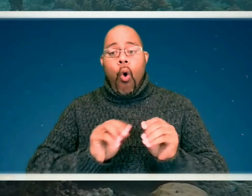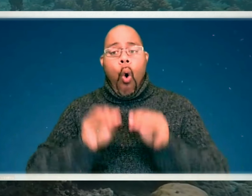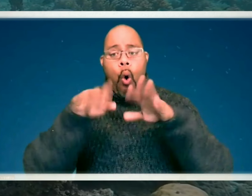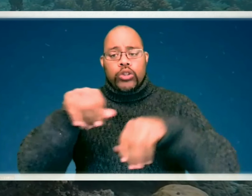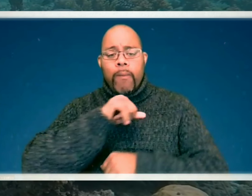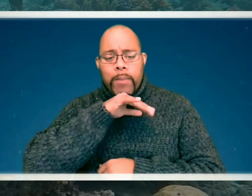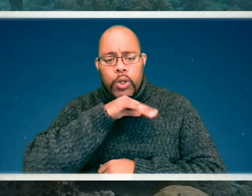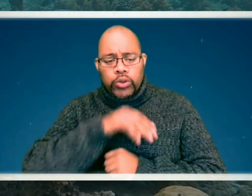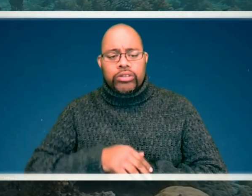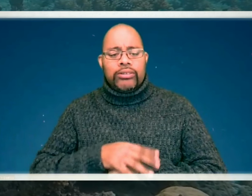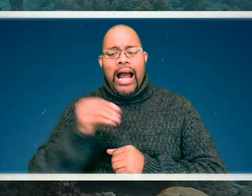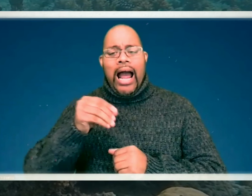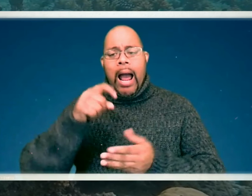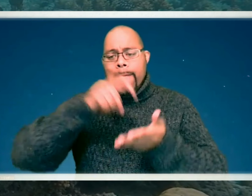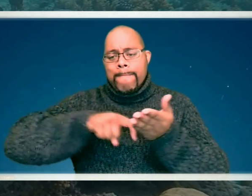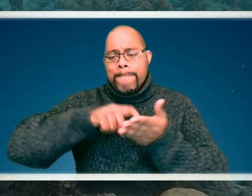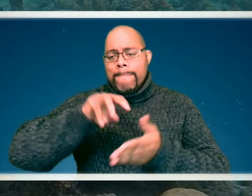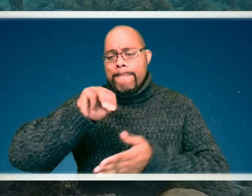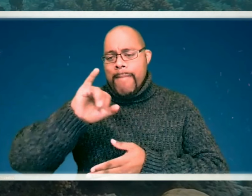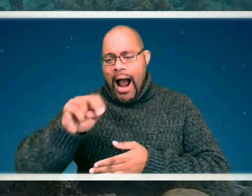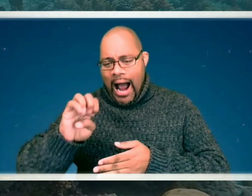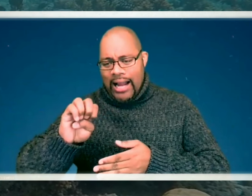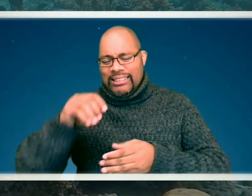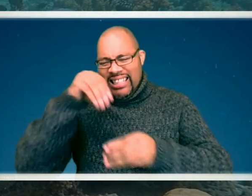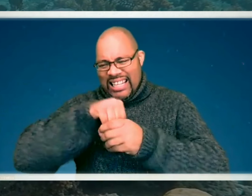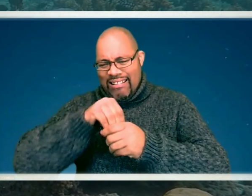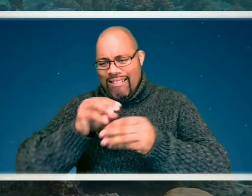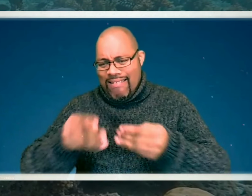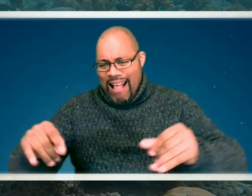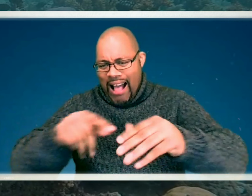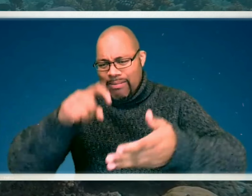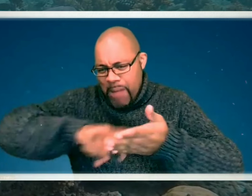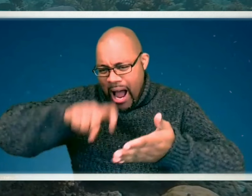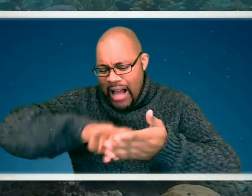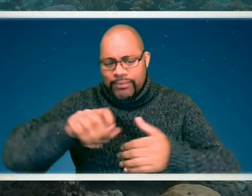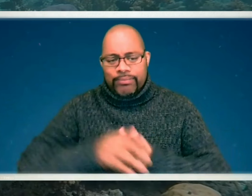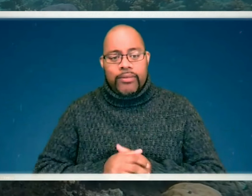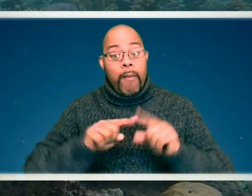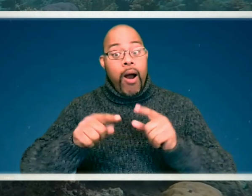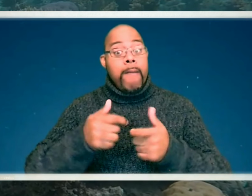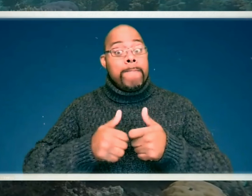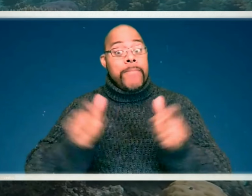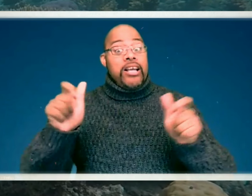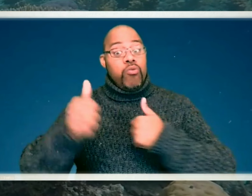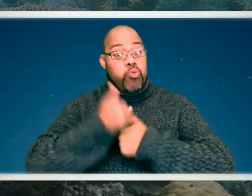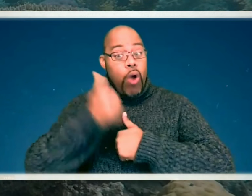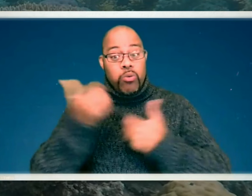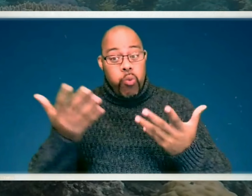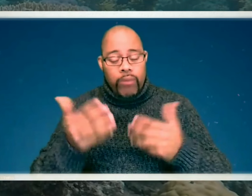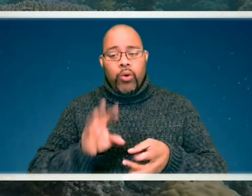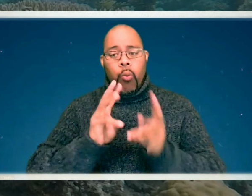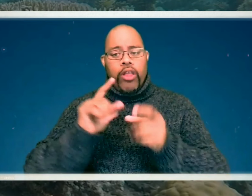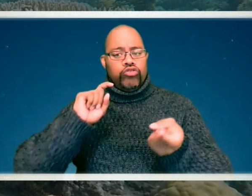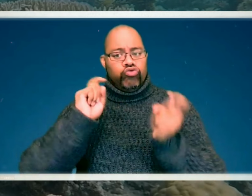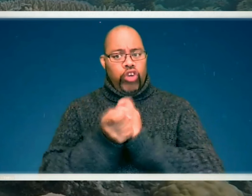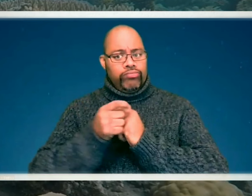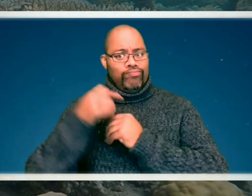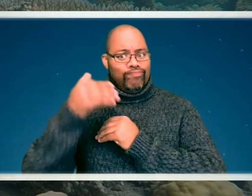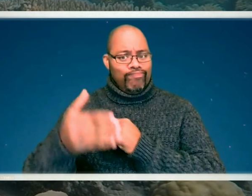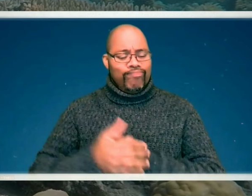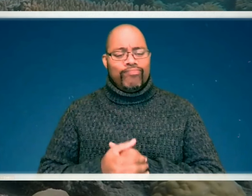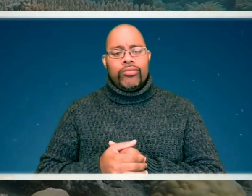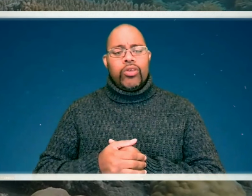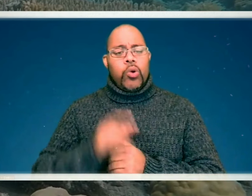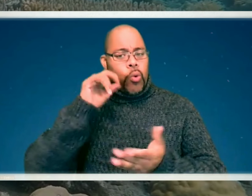marine pollution and inland mining. However, one of the largest threats to coral reefs currently is climate change. Now, it's known that climate change is